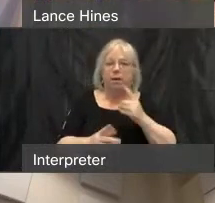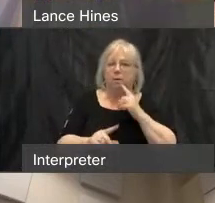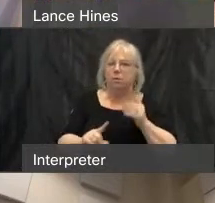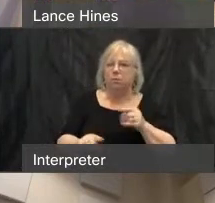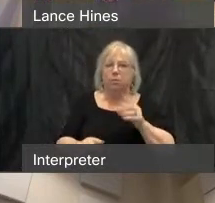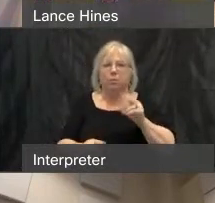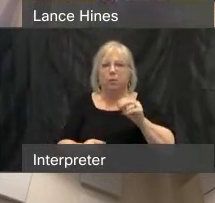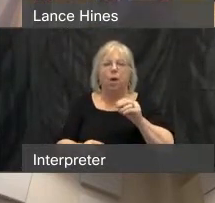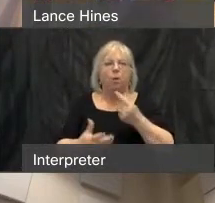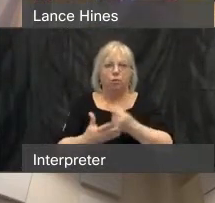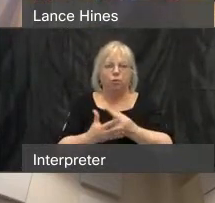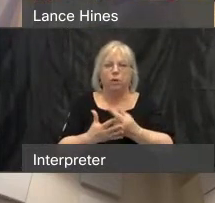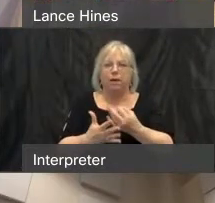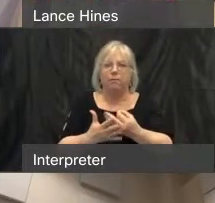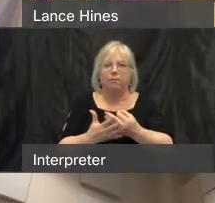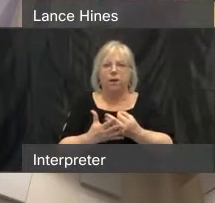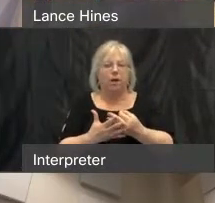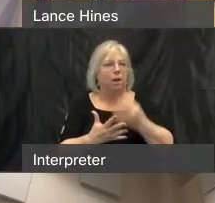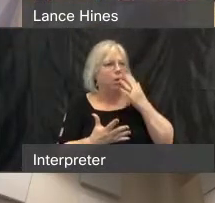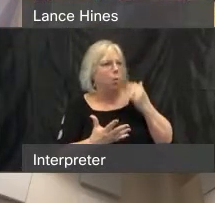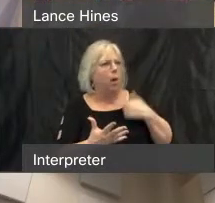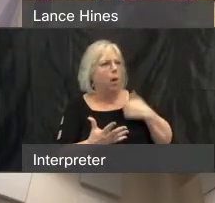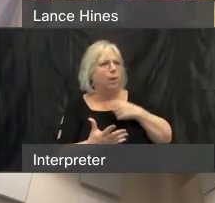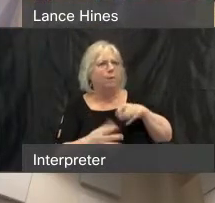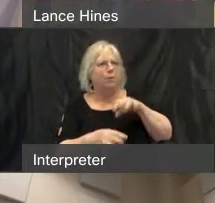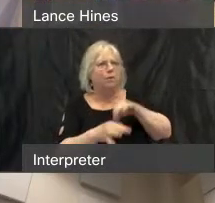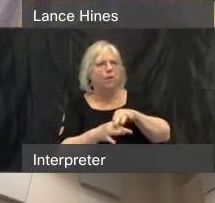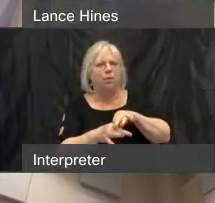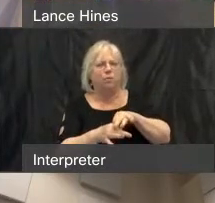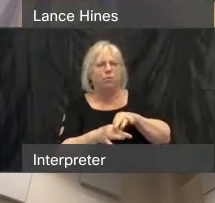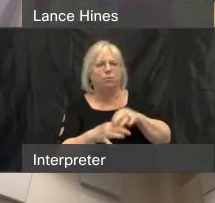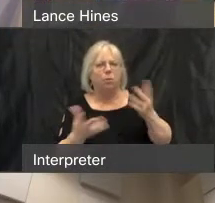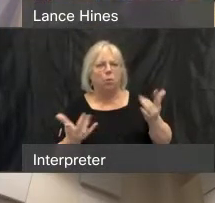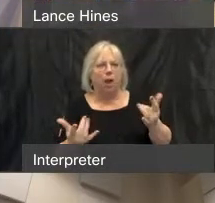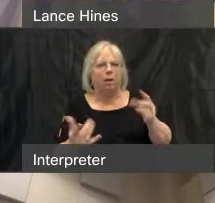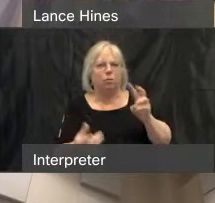that is involved here. It is why are we having to vote on it?